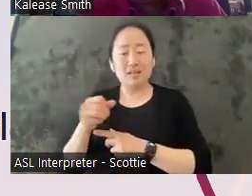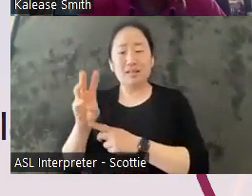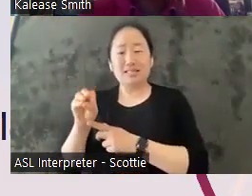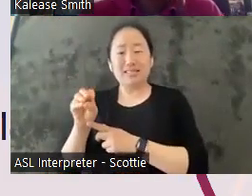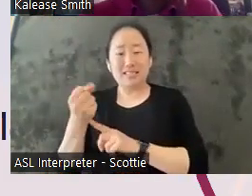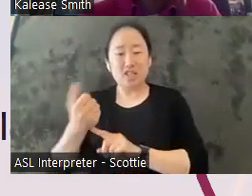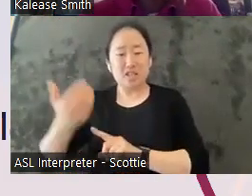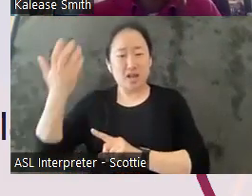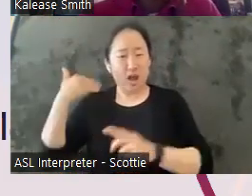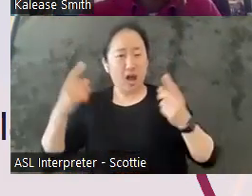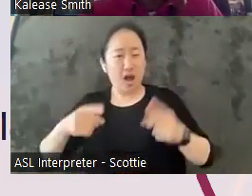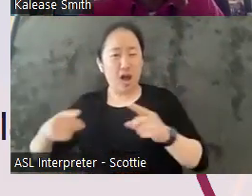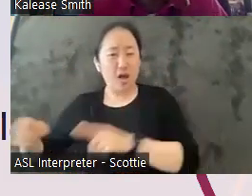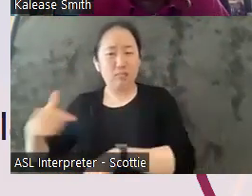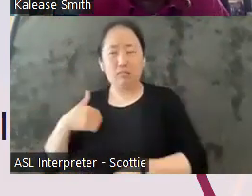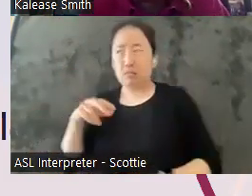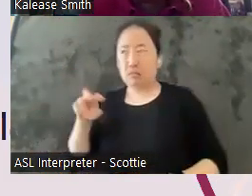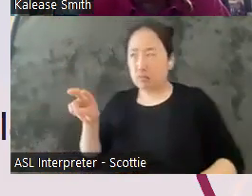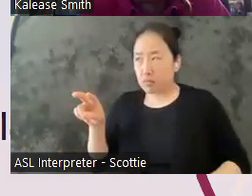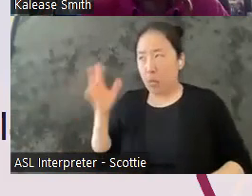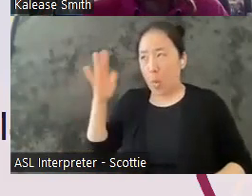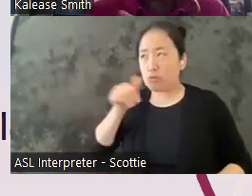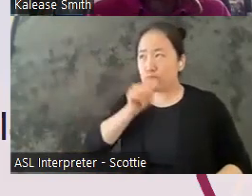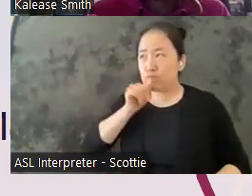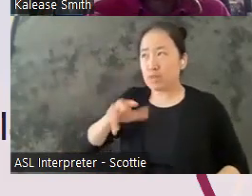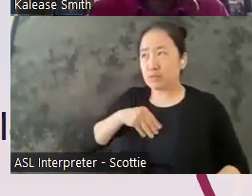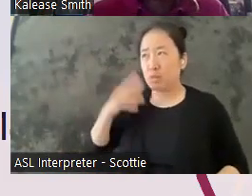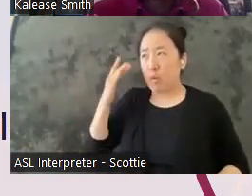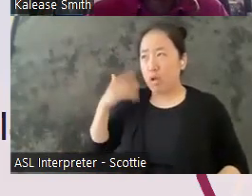you take that? Why wouldn't you, because with her